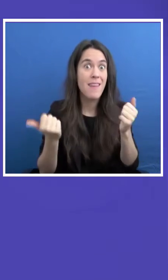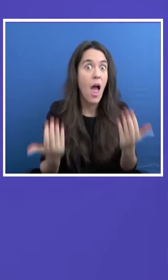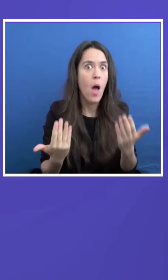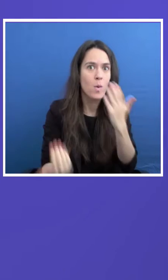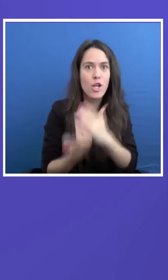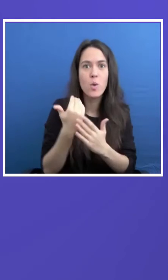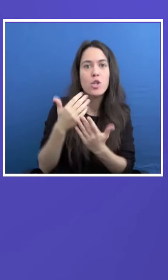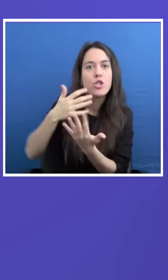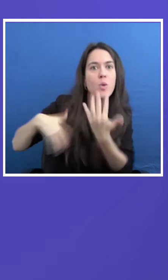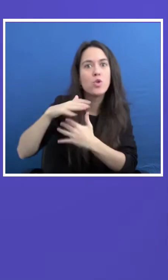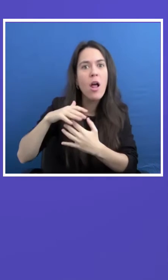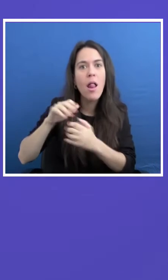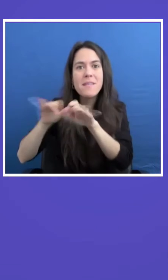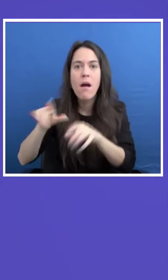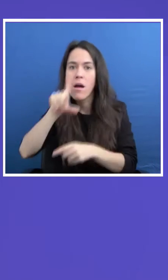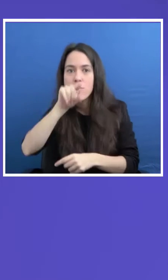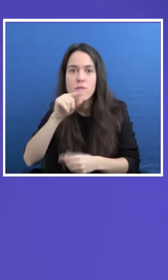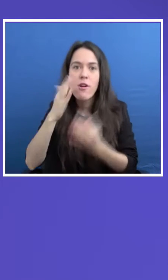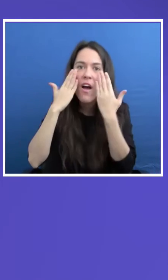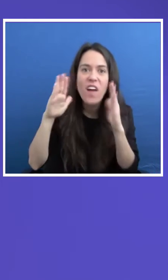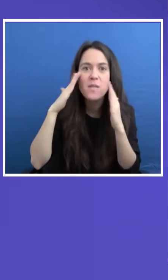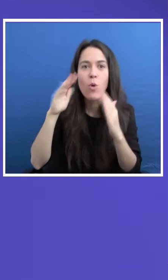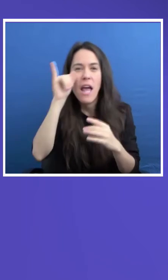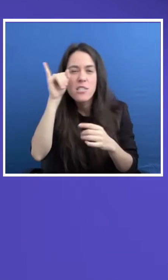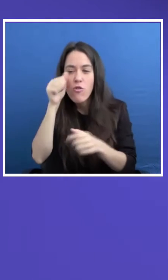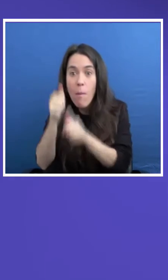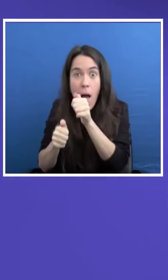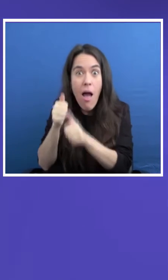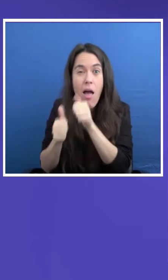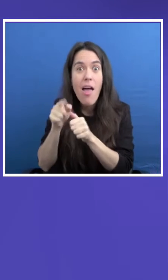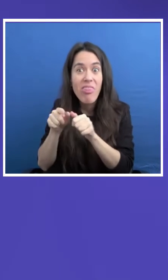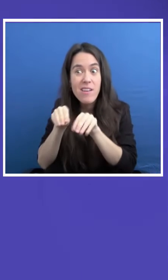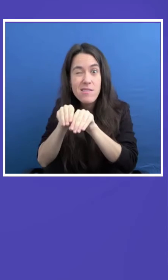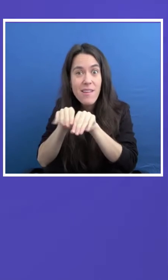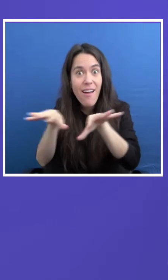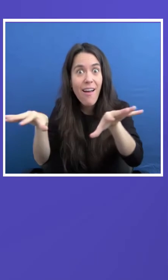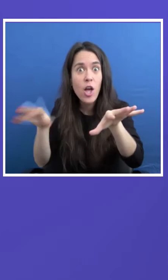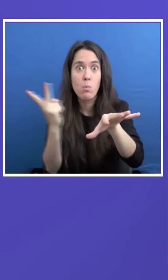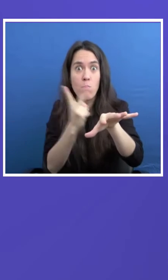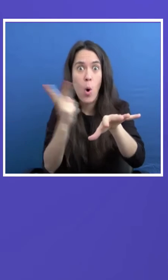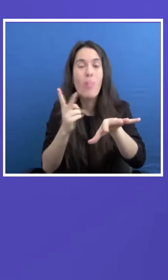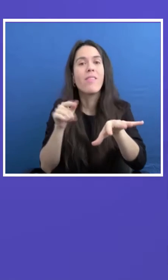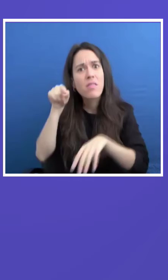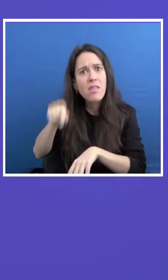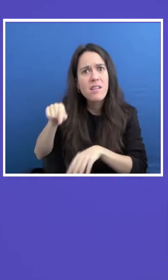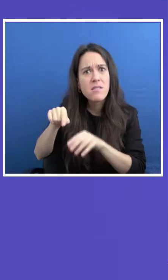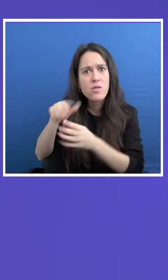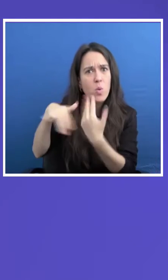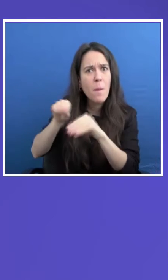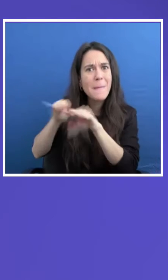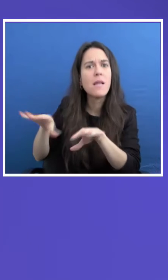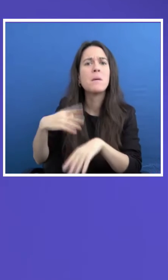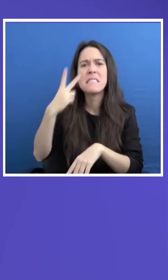social media in promoting the right image of women. We know that our